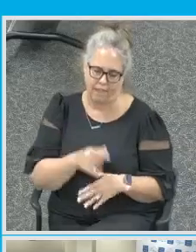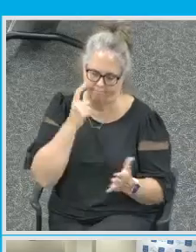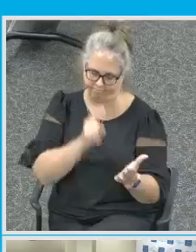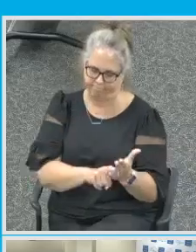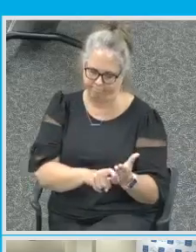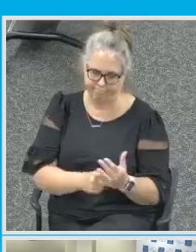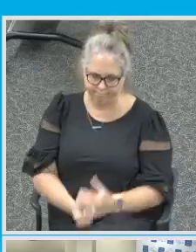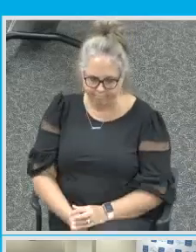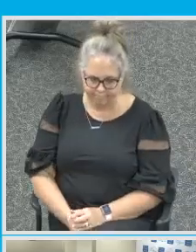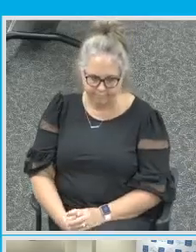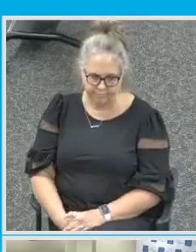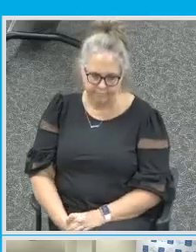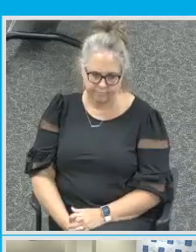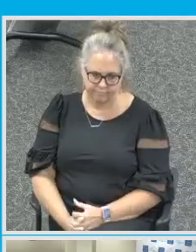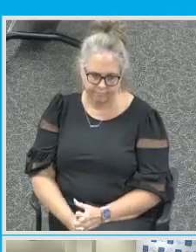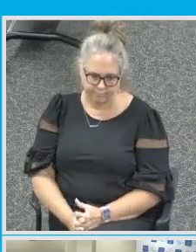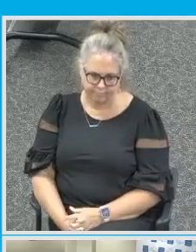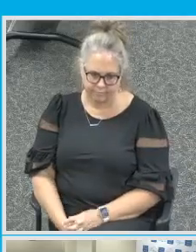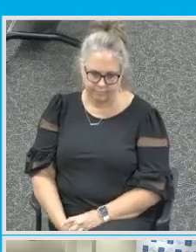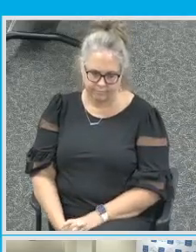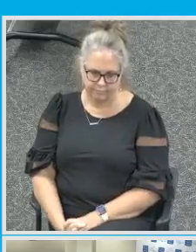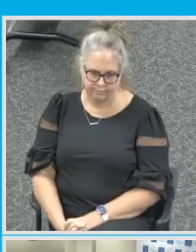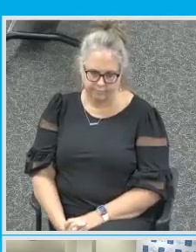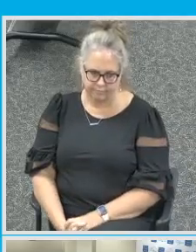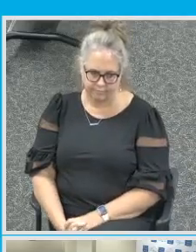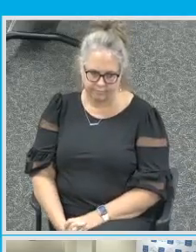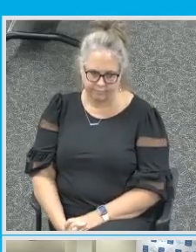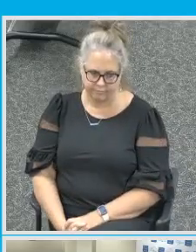Any others? Public comment?